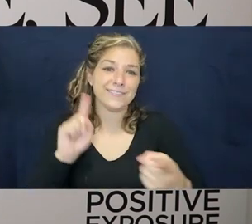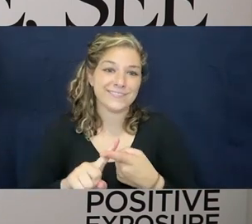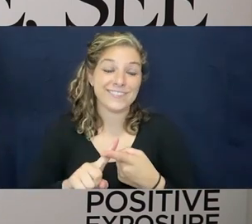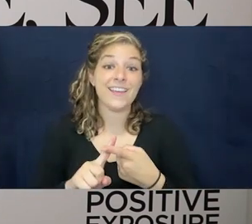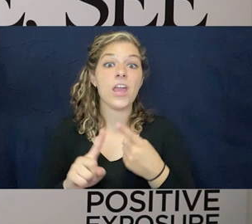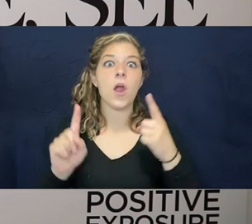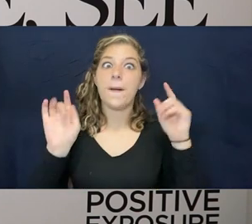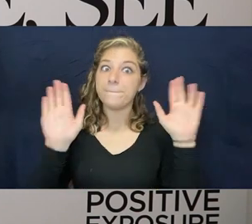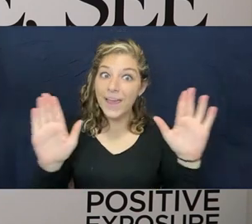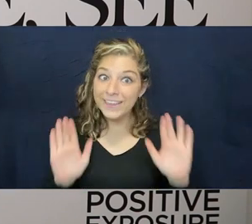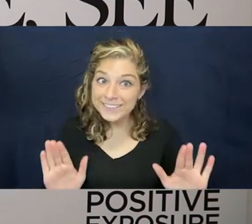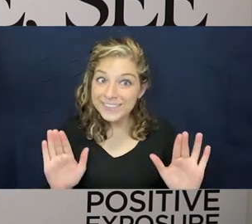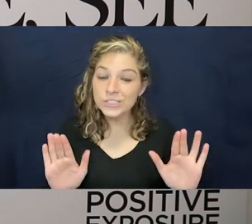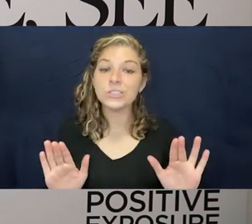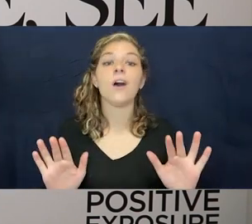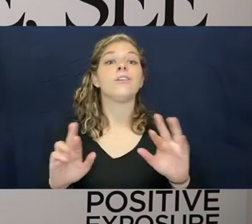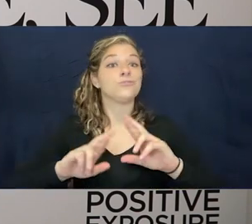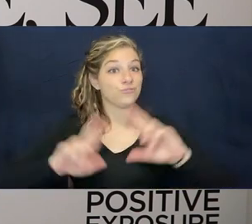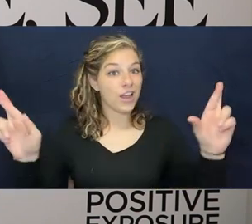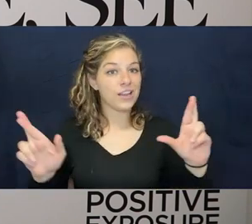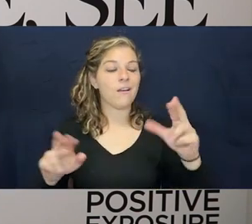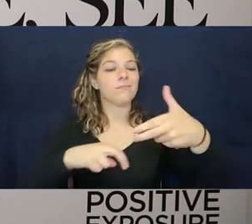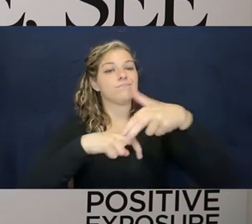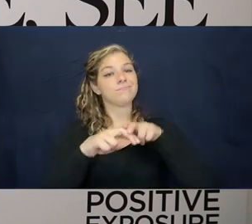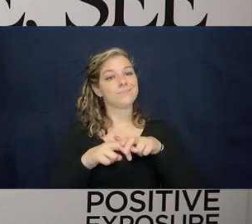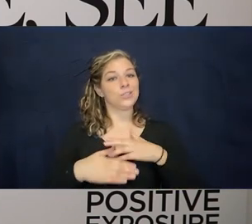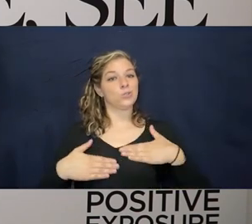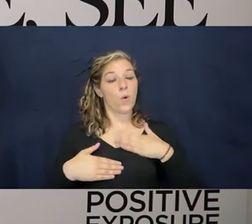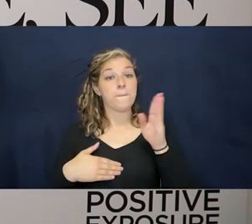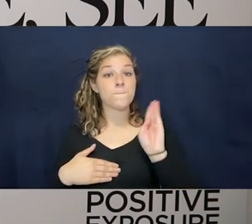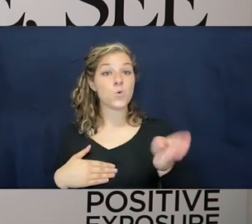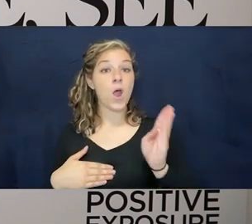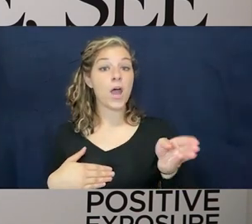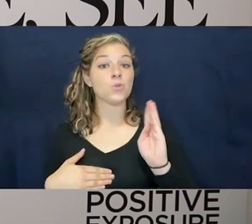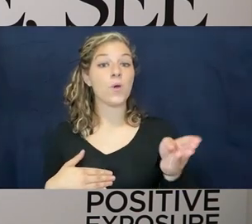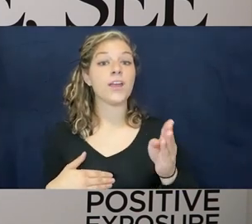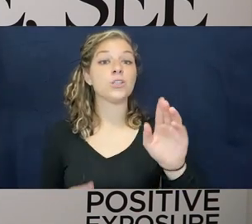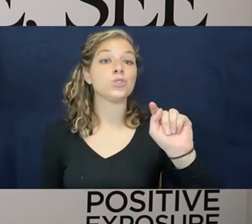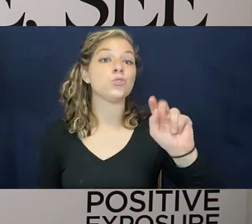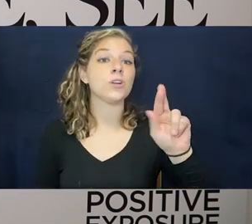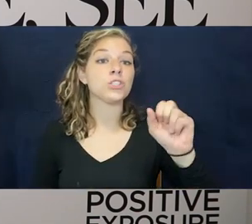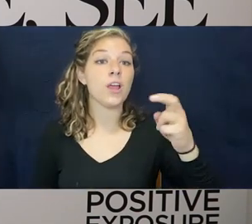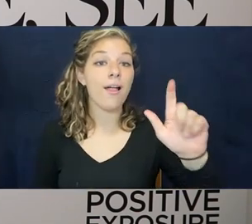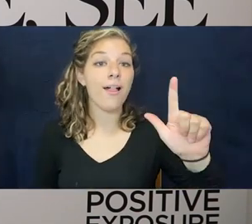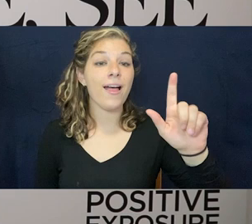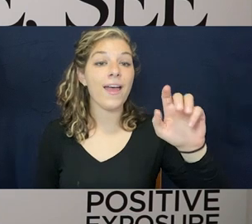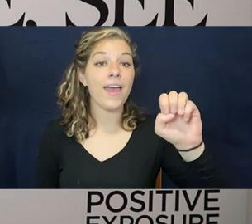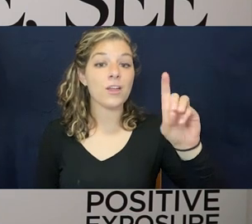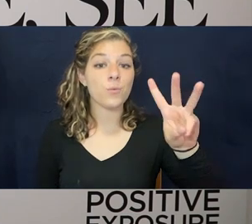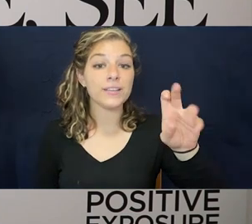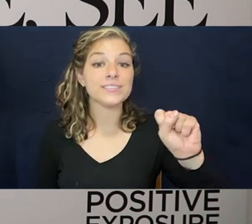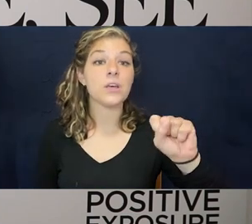you to some of our talented friends. They are amazing, so sit back and enjoy. The Broadway Boys, Trishelle